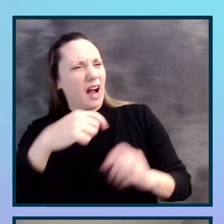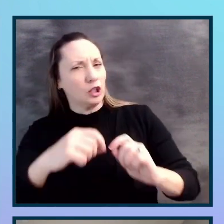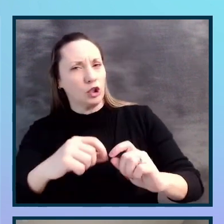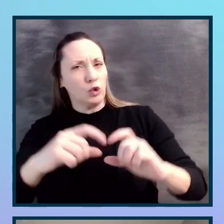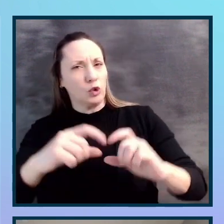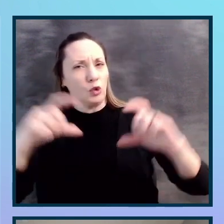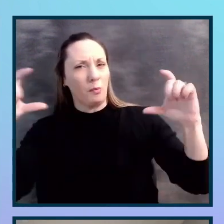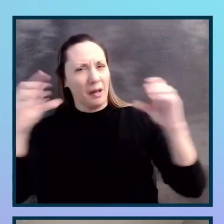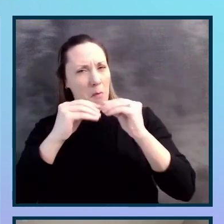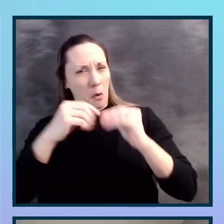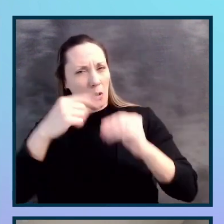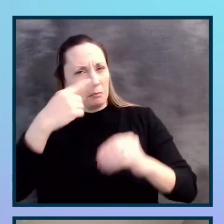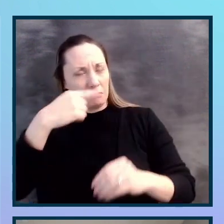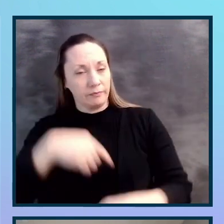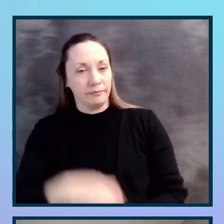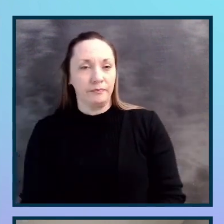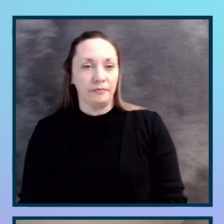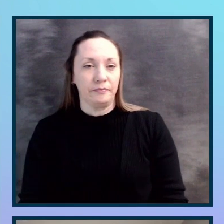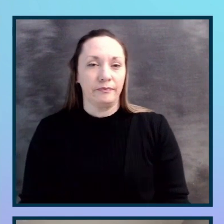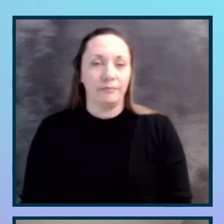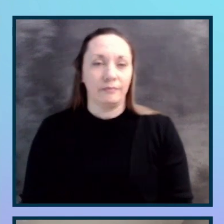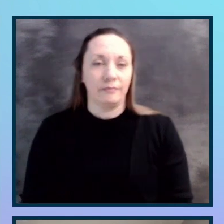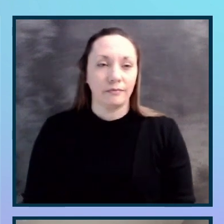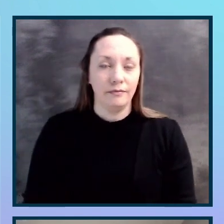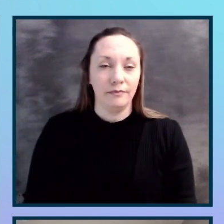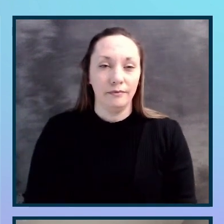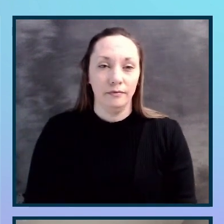there? Of course. Thank you.